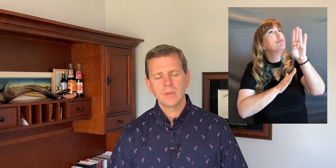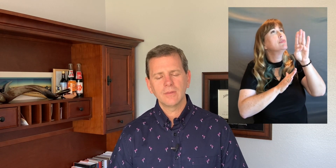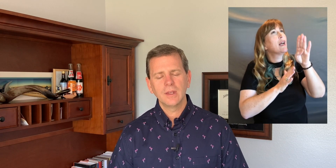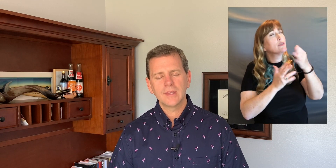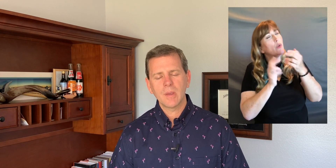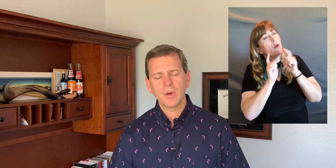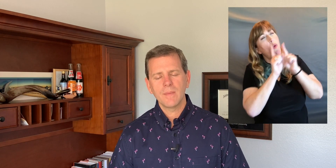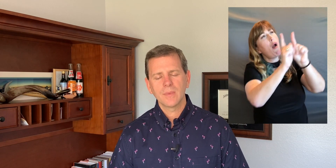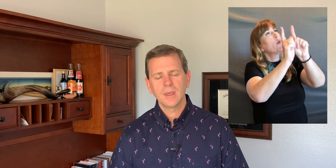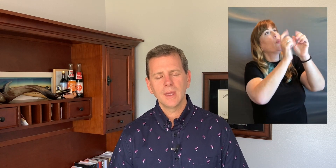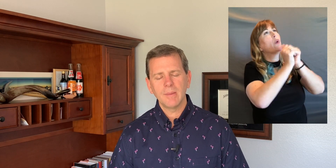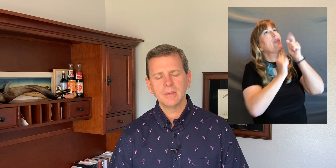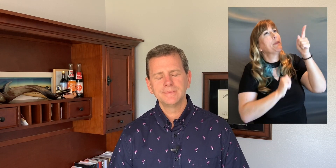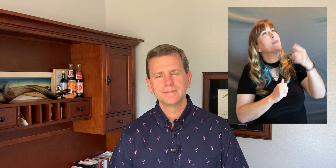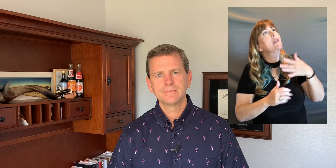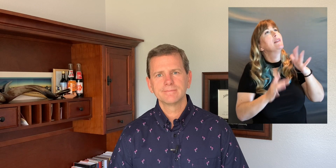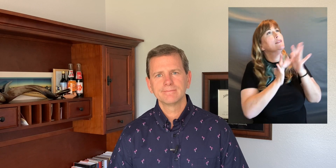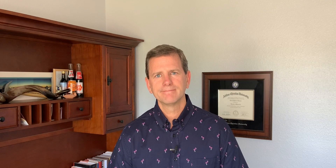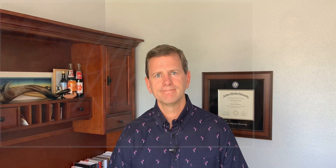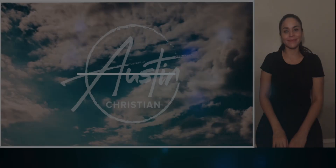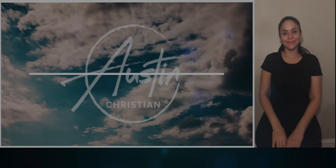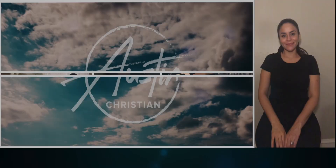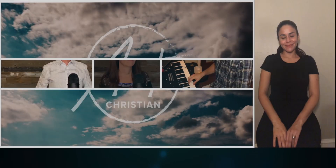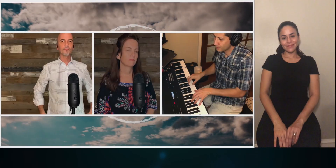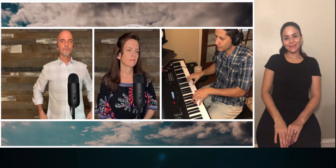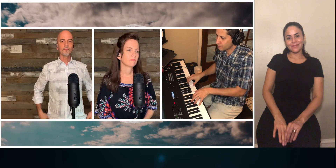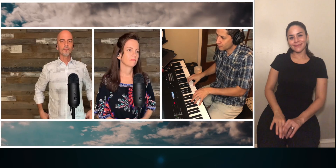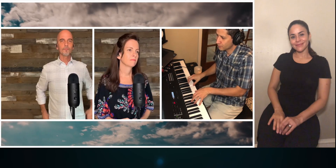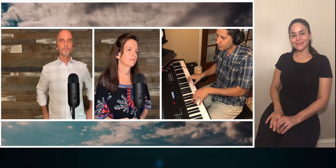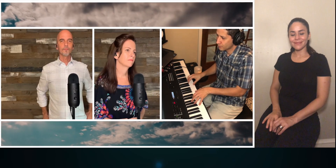him. And it's in his name we pray. Amen.